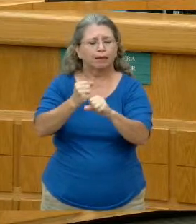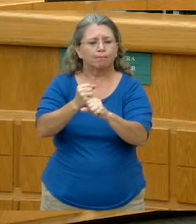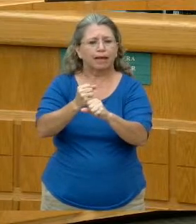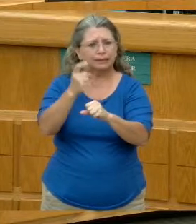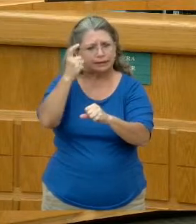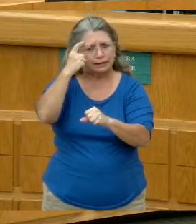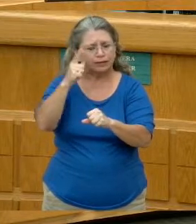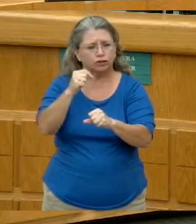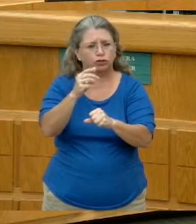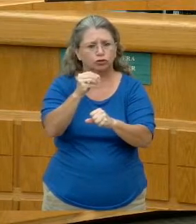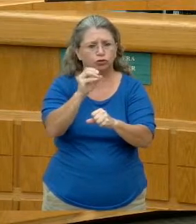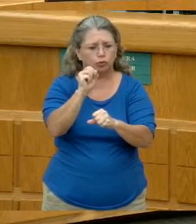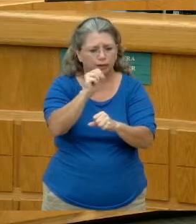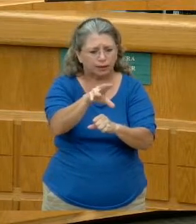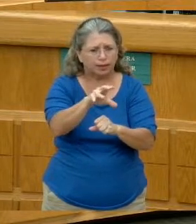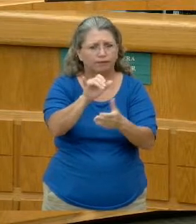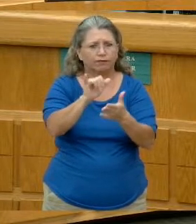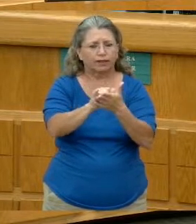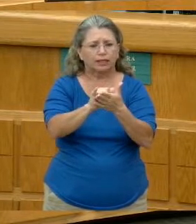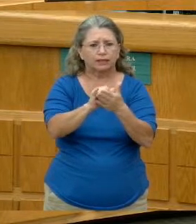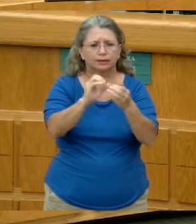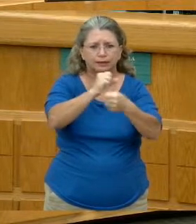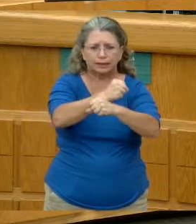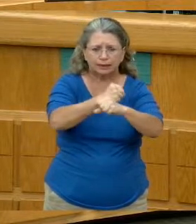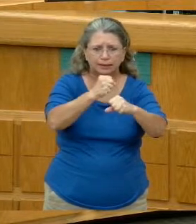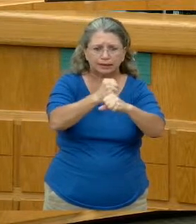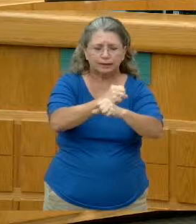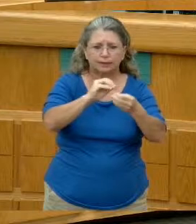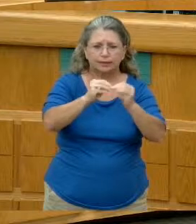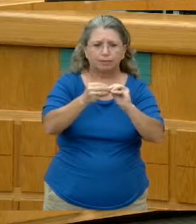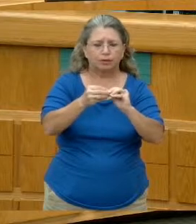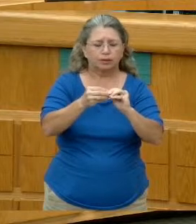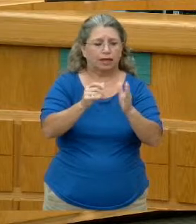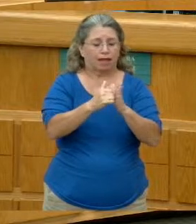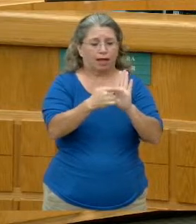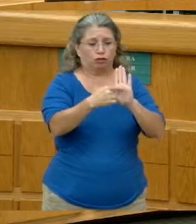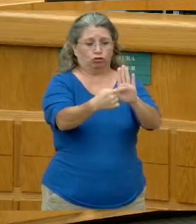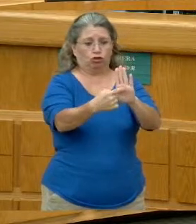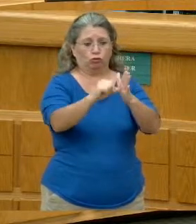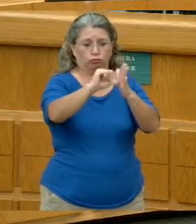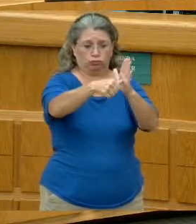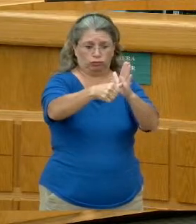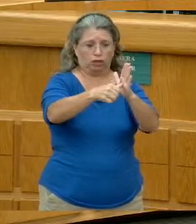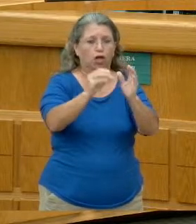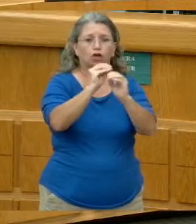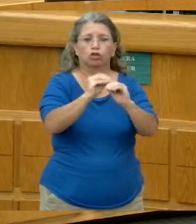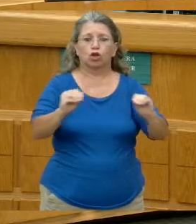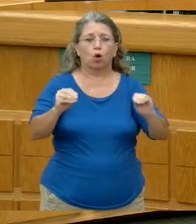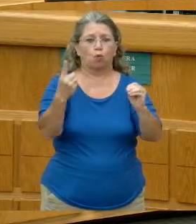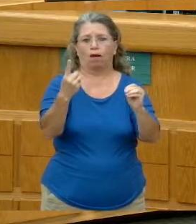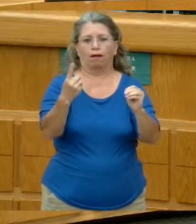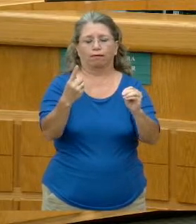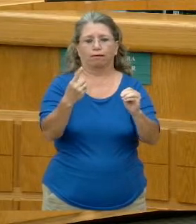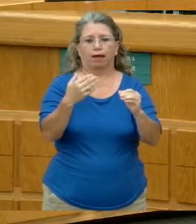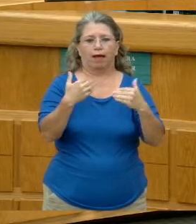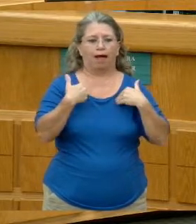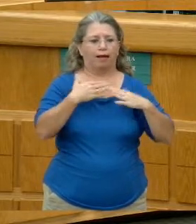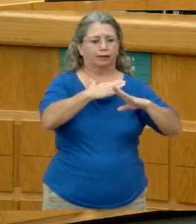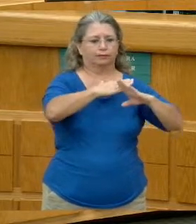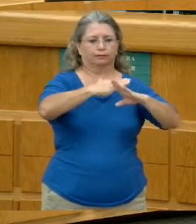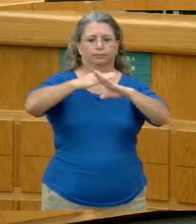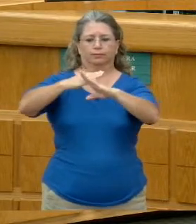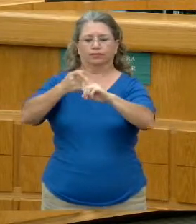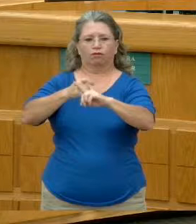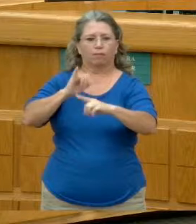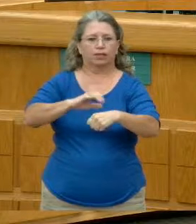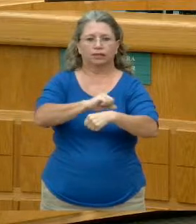this statistics. It illustrates that no one is naturally immune to the virus. While the elderly and those